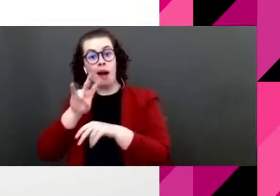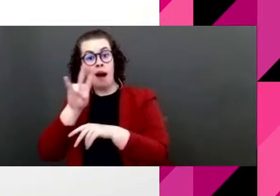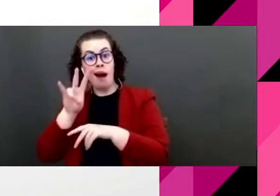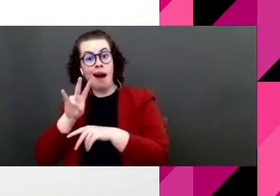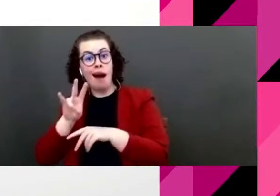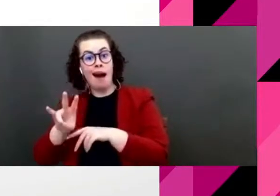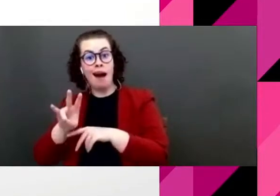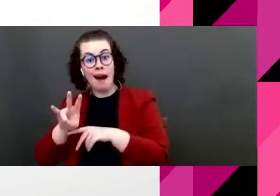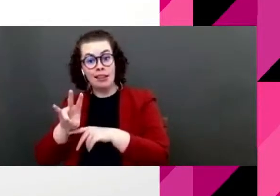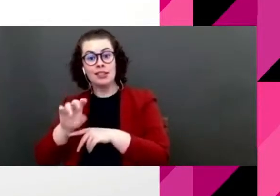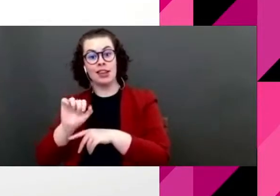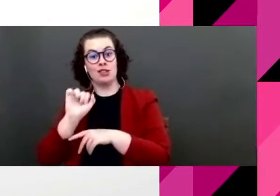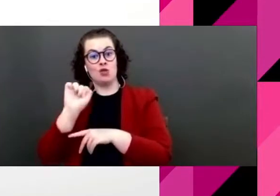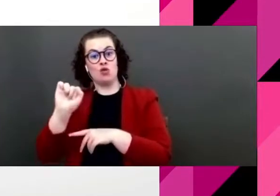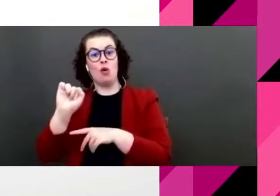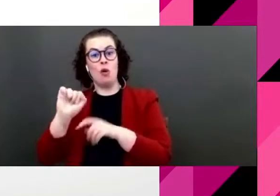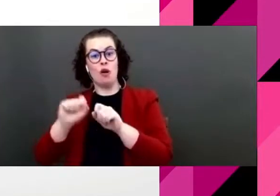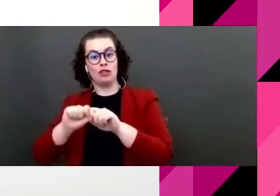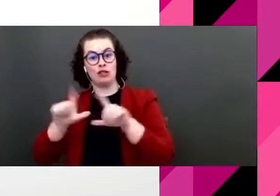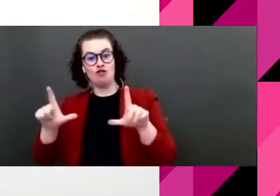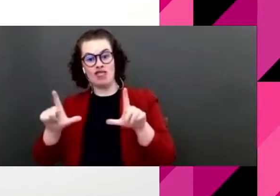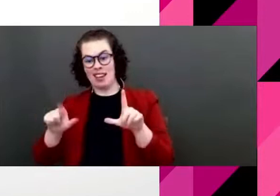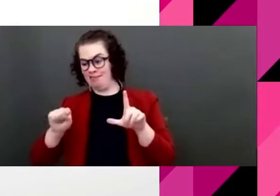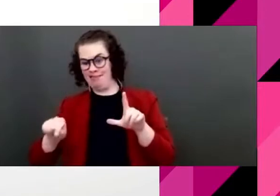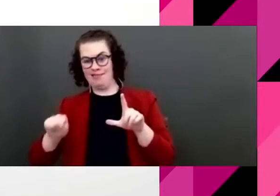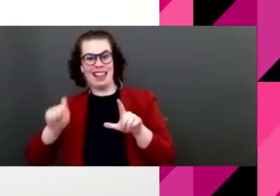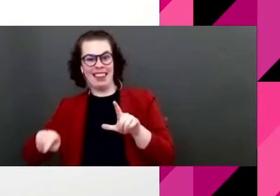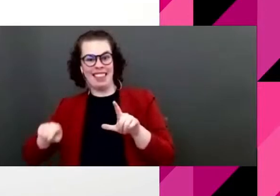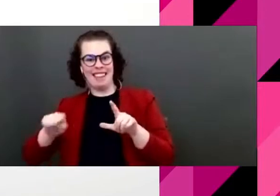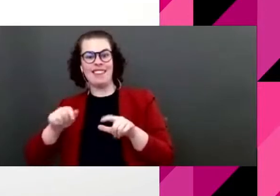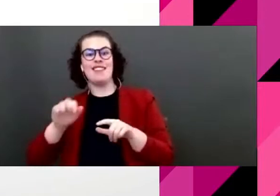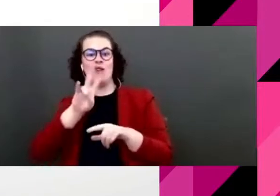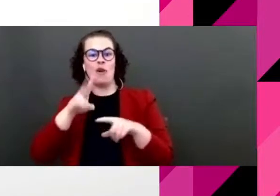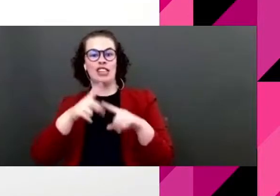screen. I just have a few questions coming in here that I might put.